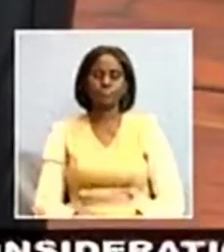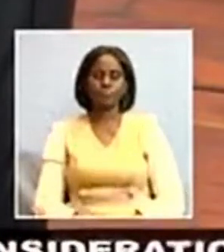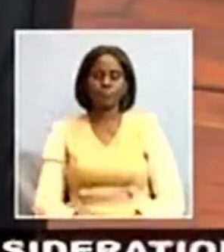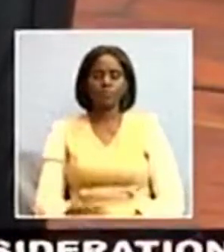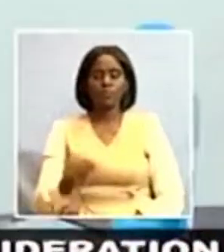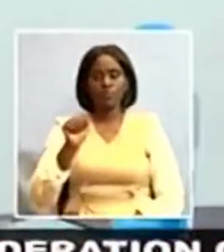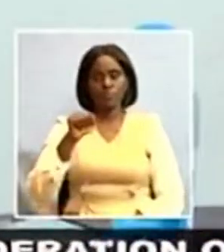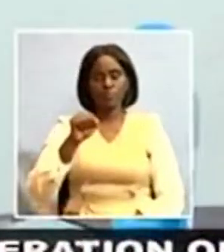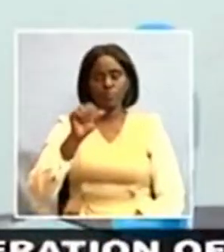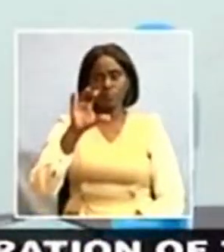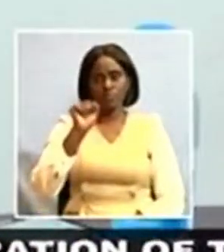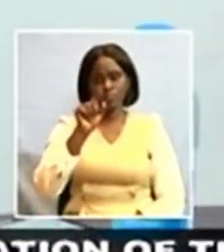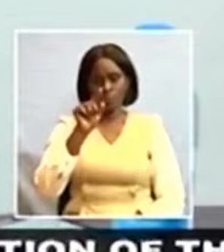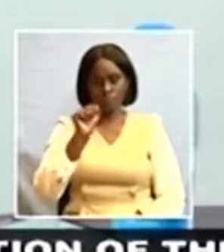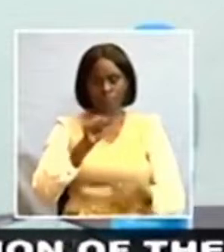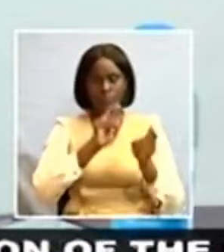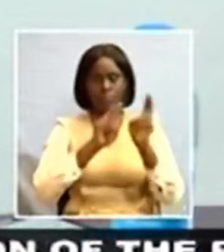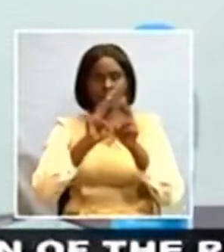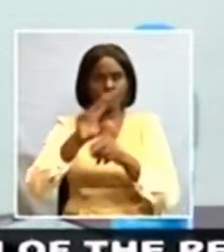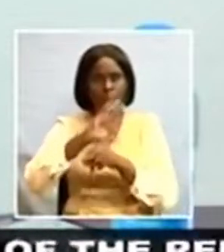Yes, you may respond.